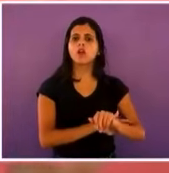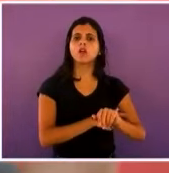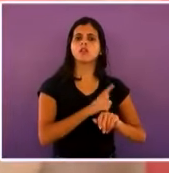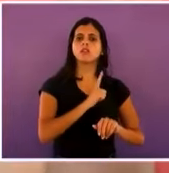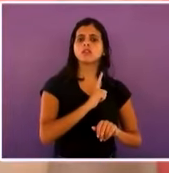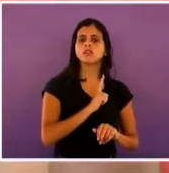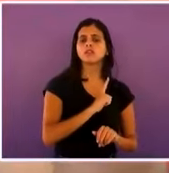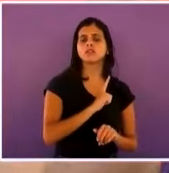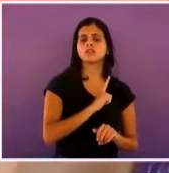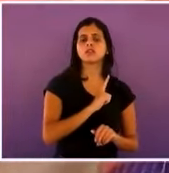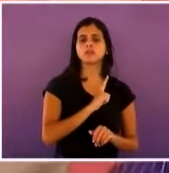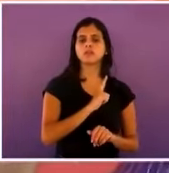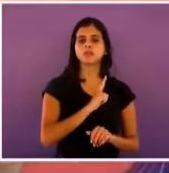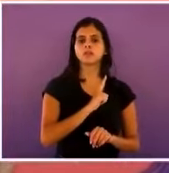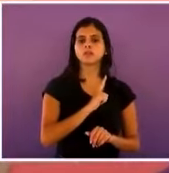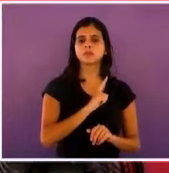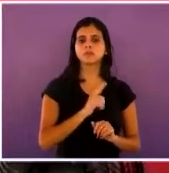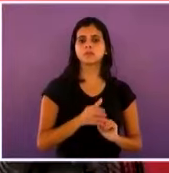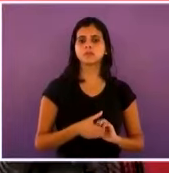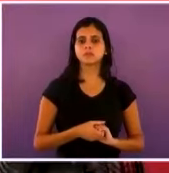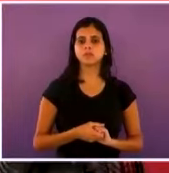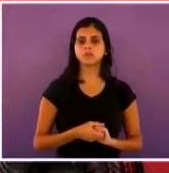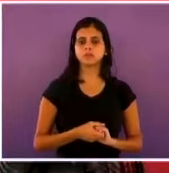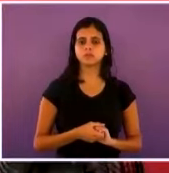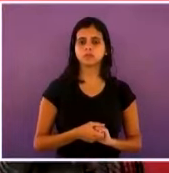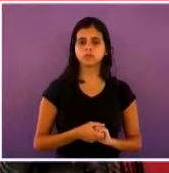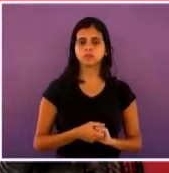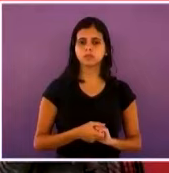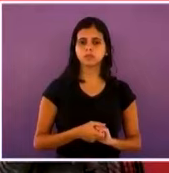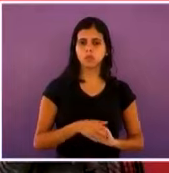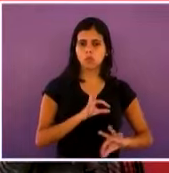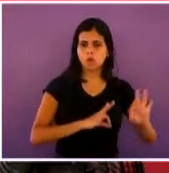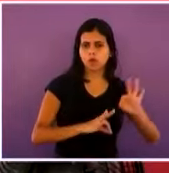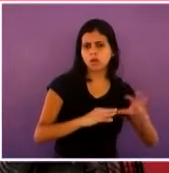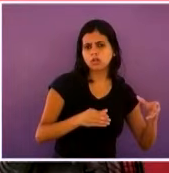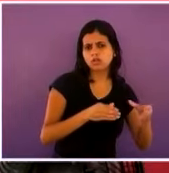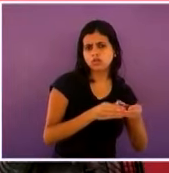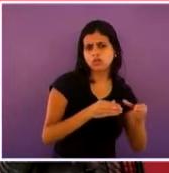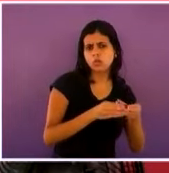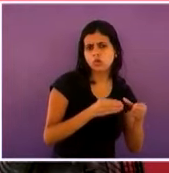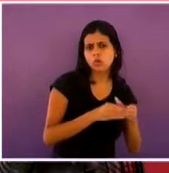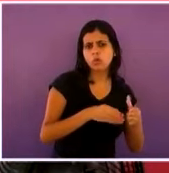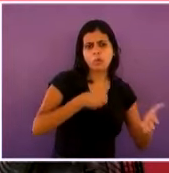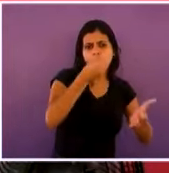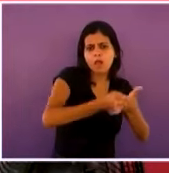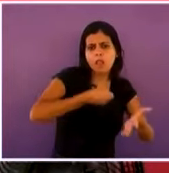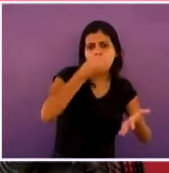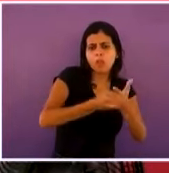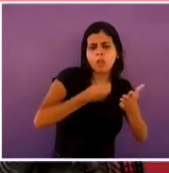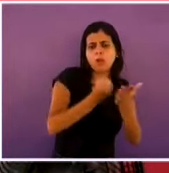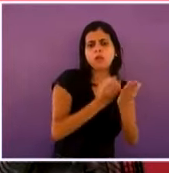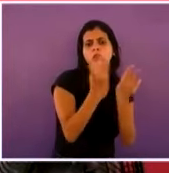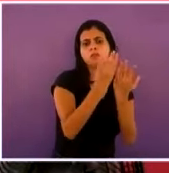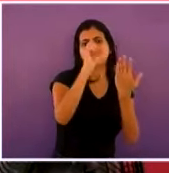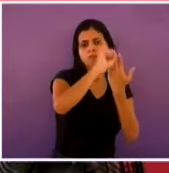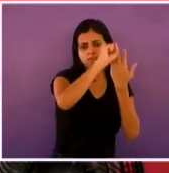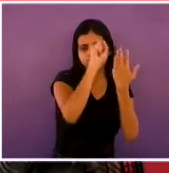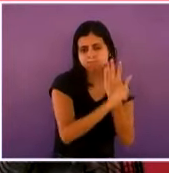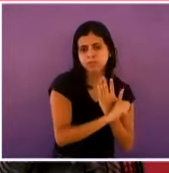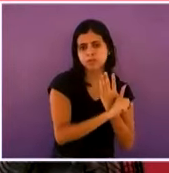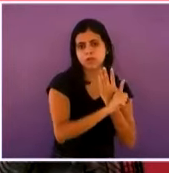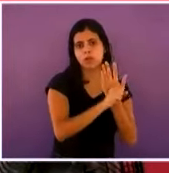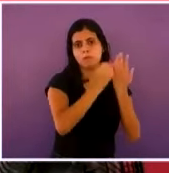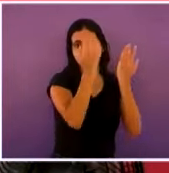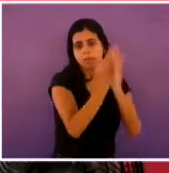dele. In order to fight against the Reformation on two grounds. Para lutar contra a reforma protestante em